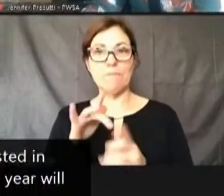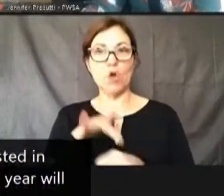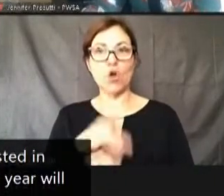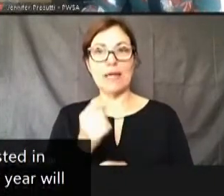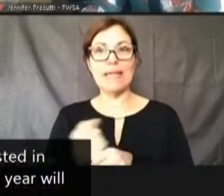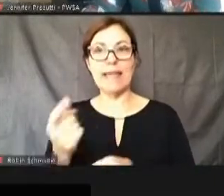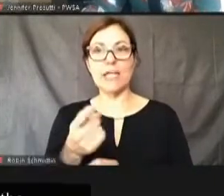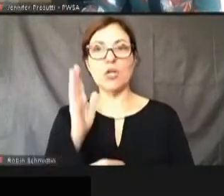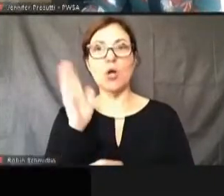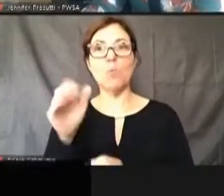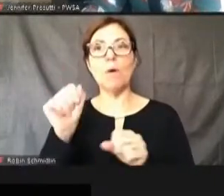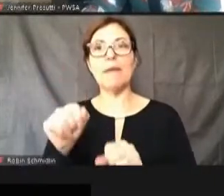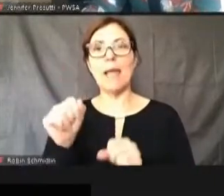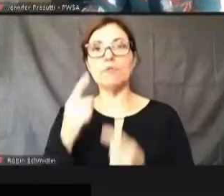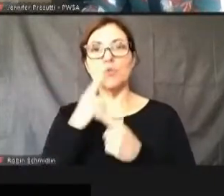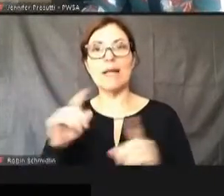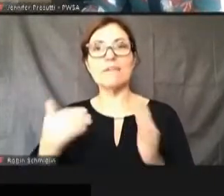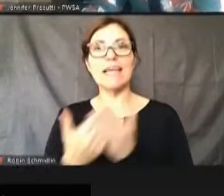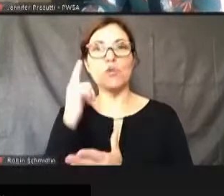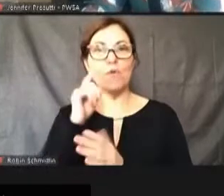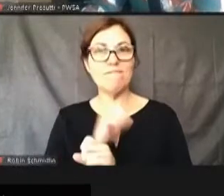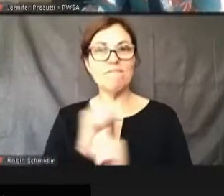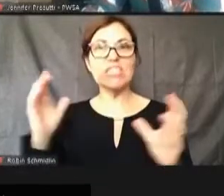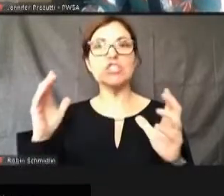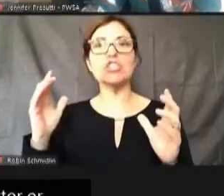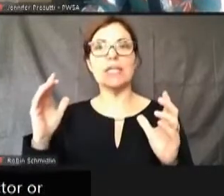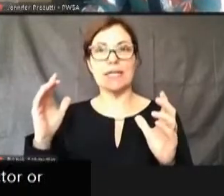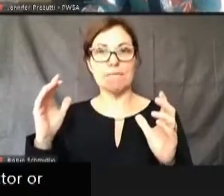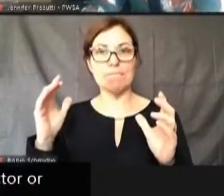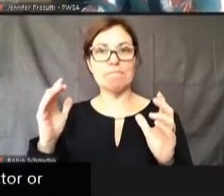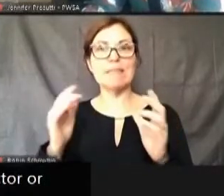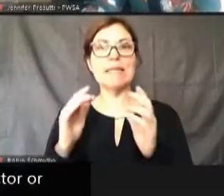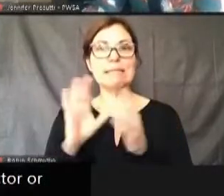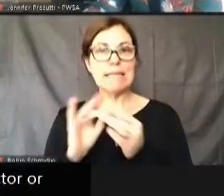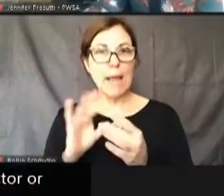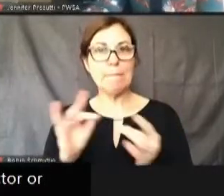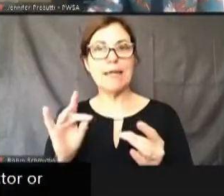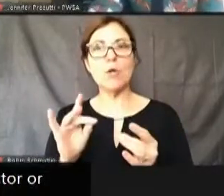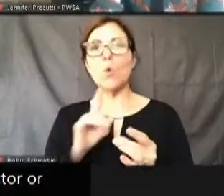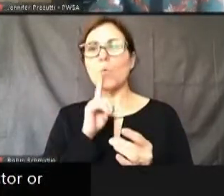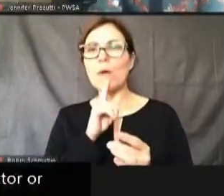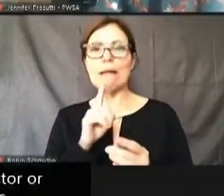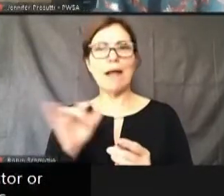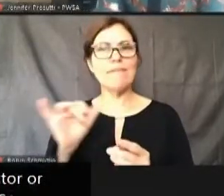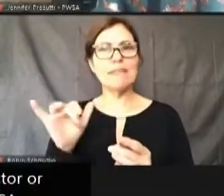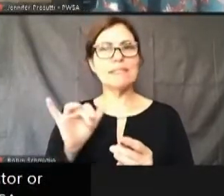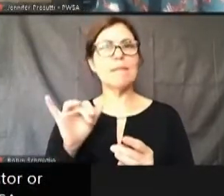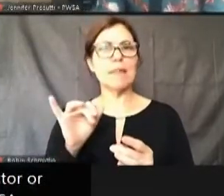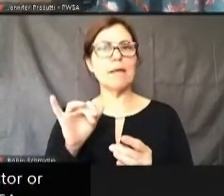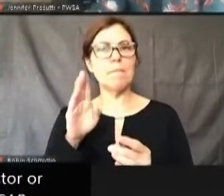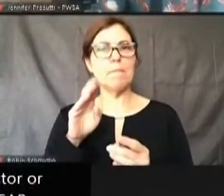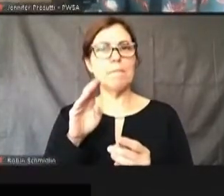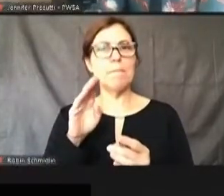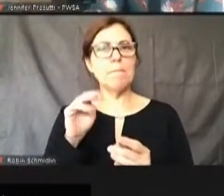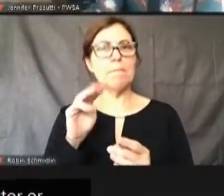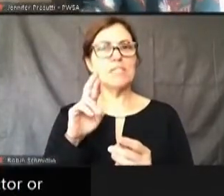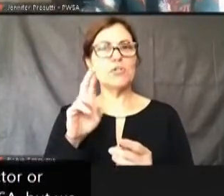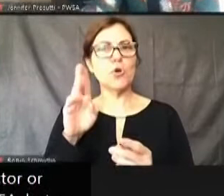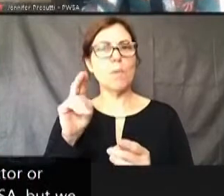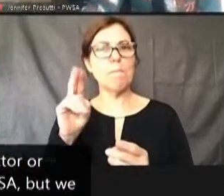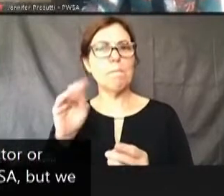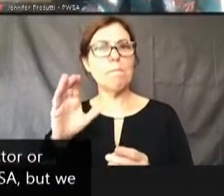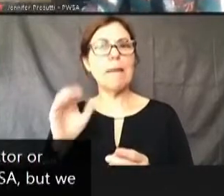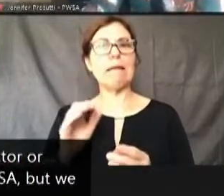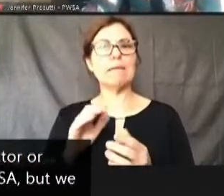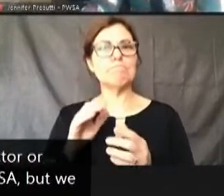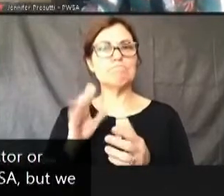mission statement, much along the lines of what Director Urbanic laid out in his introduction about PWSA. But we felt that now was an